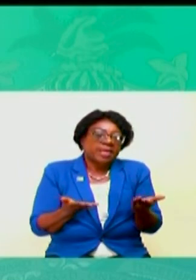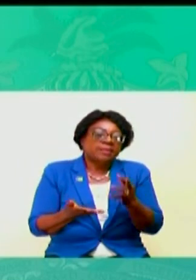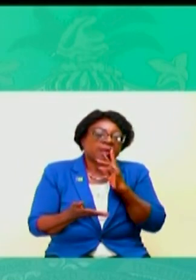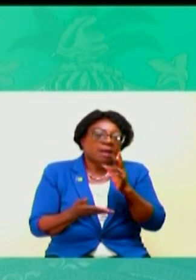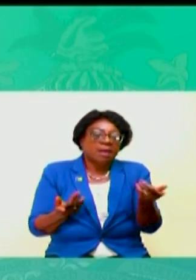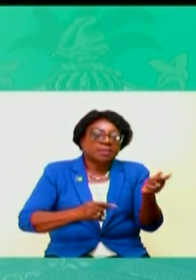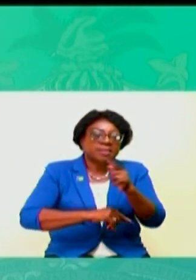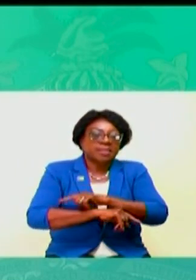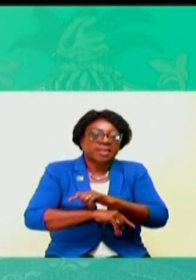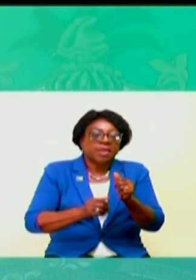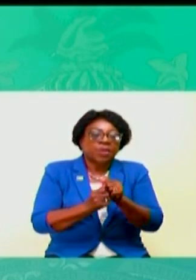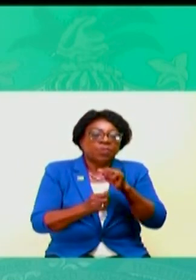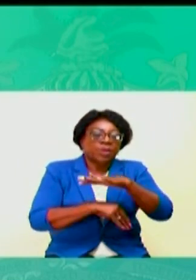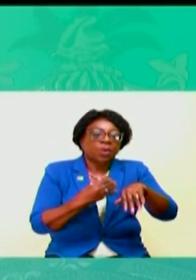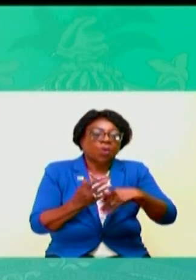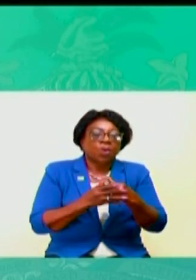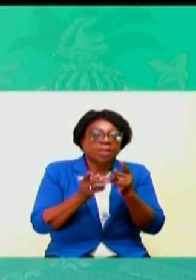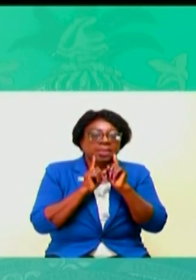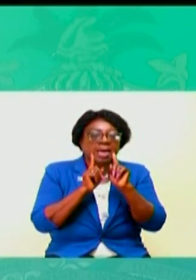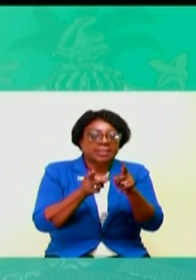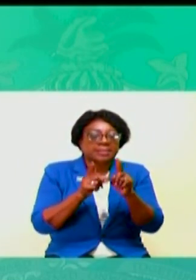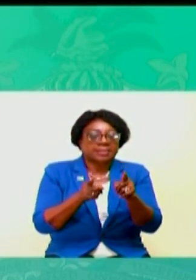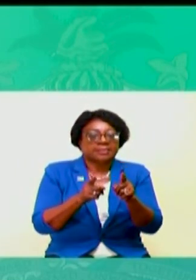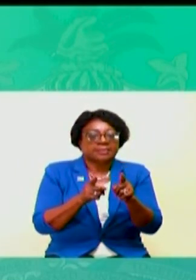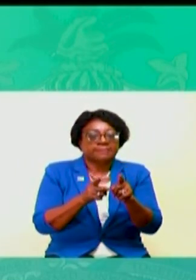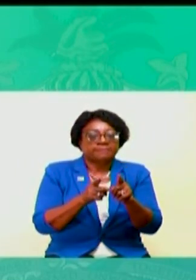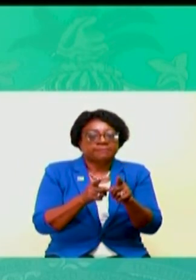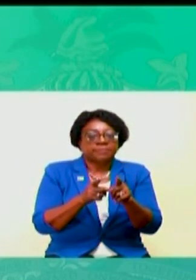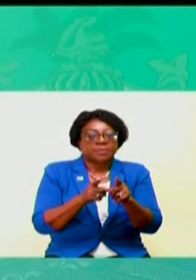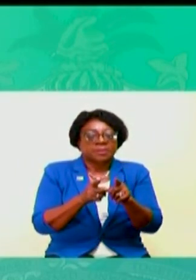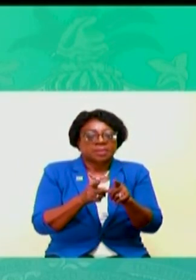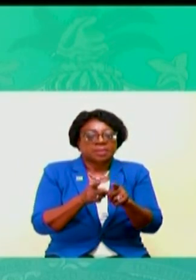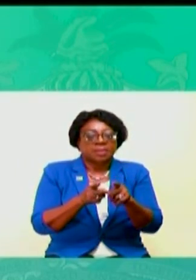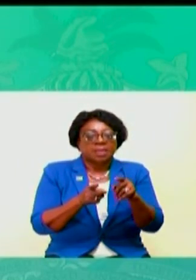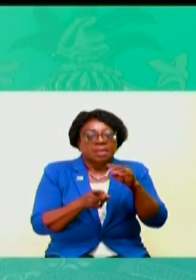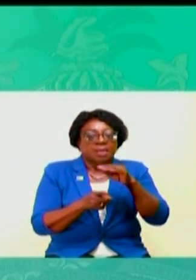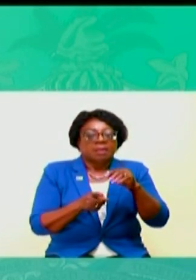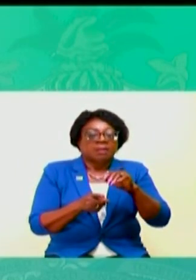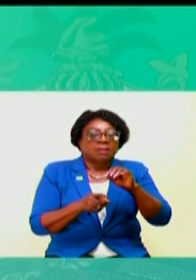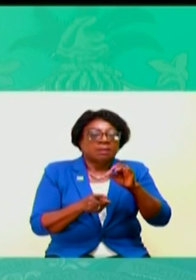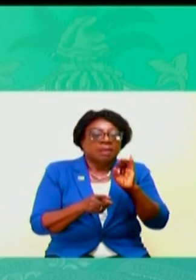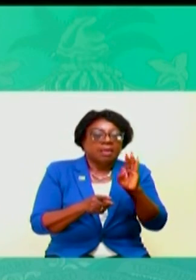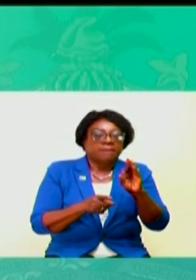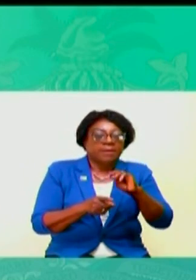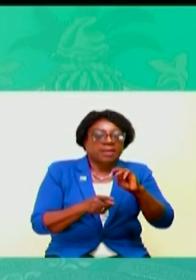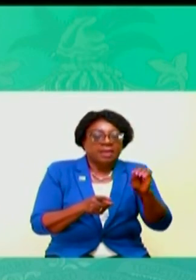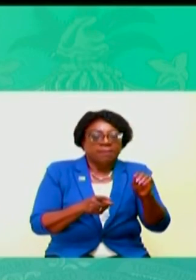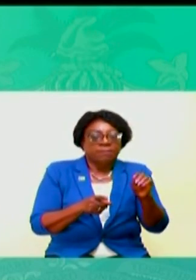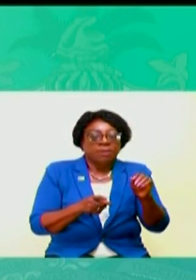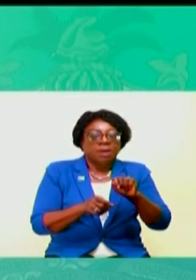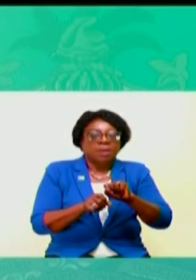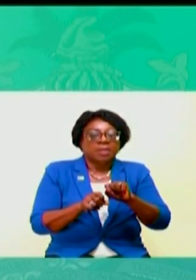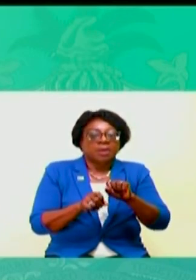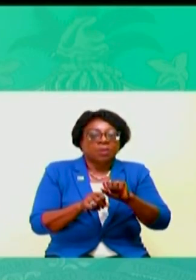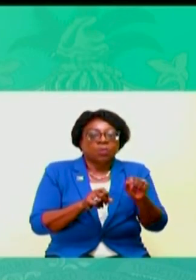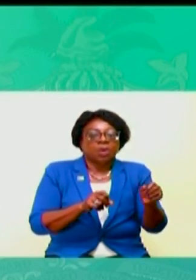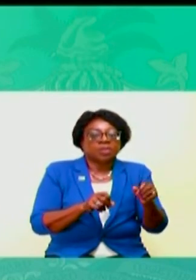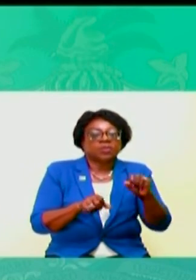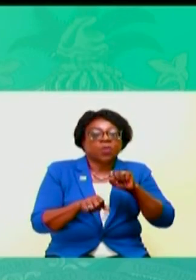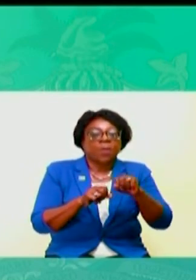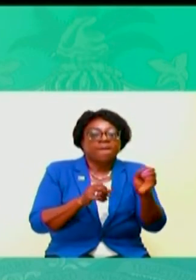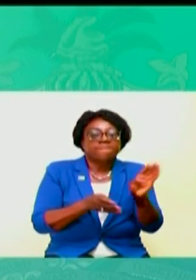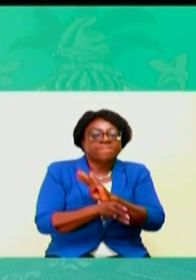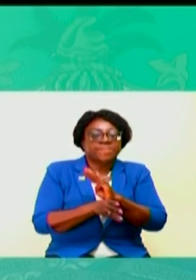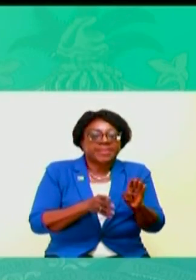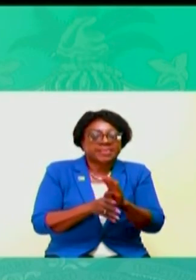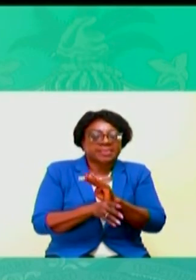the answers. But Deputy Speaker, members opposite was so busy intermeddling in matters and